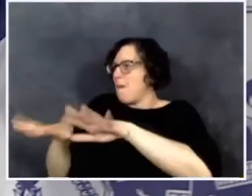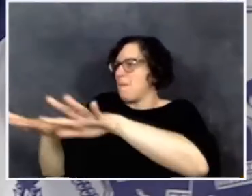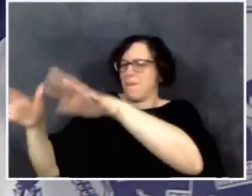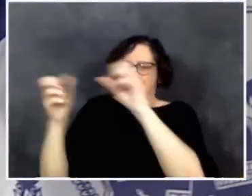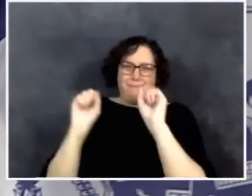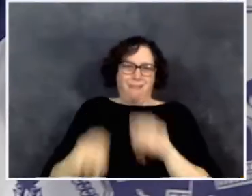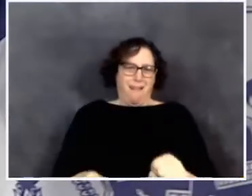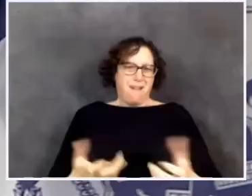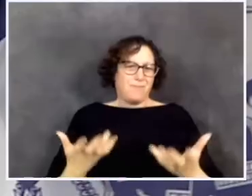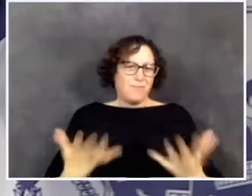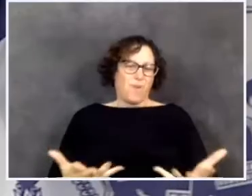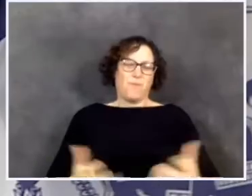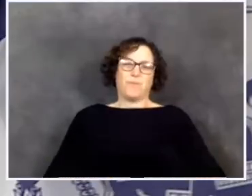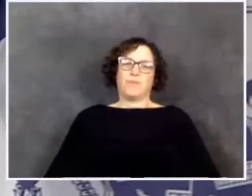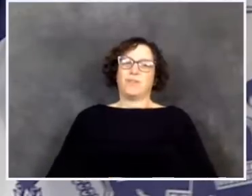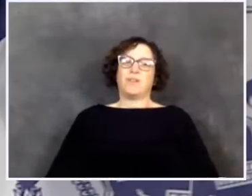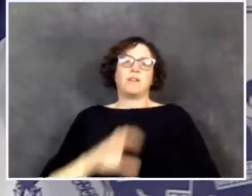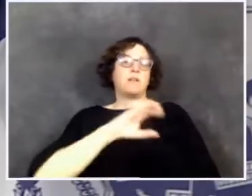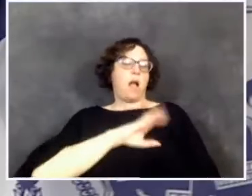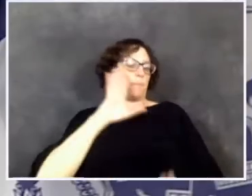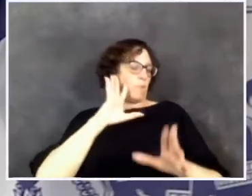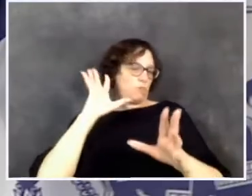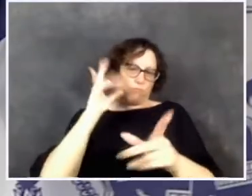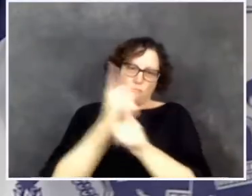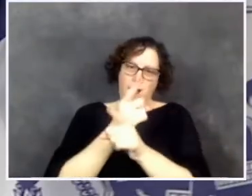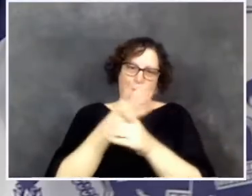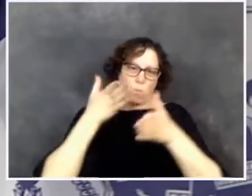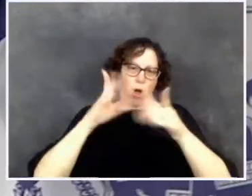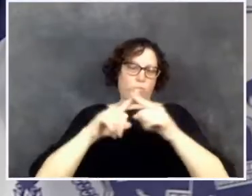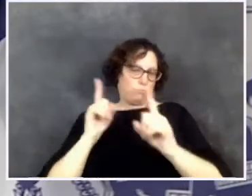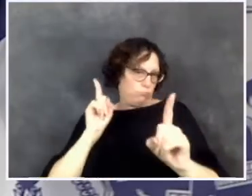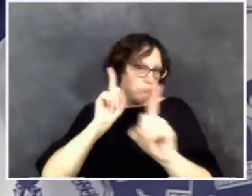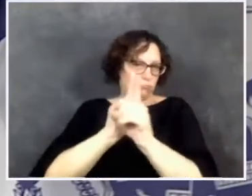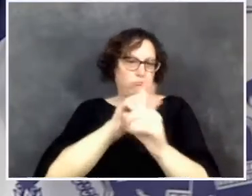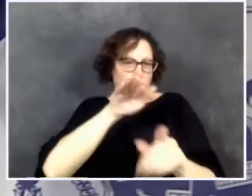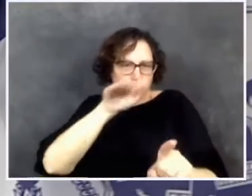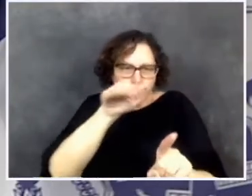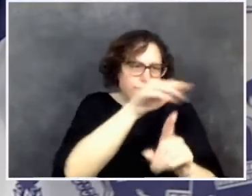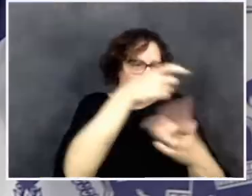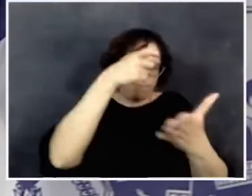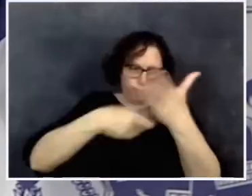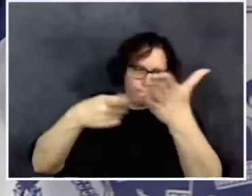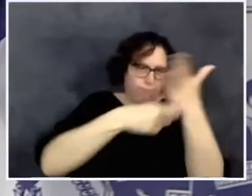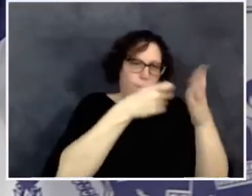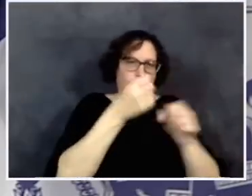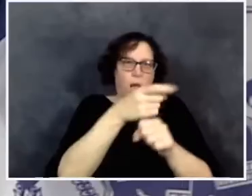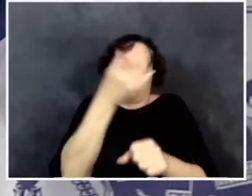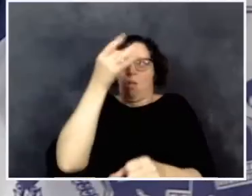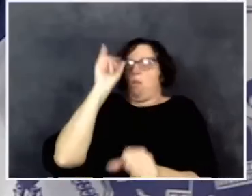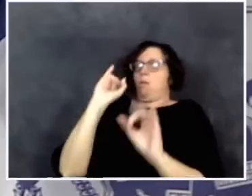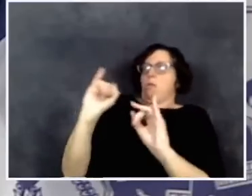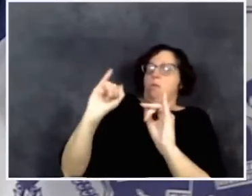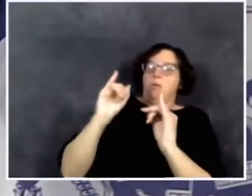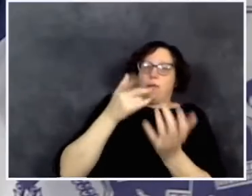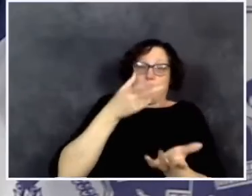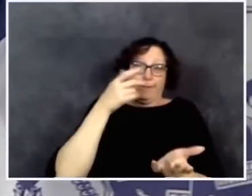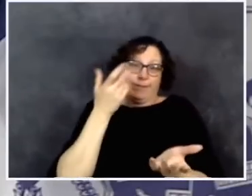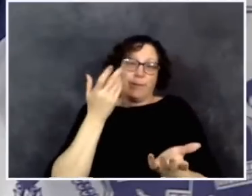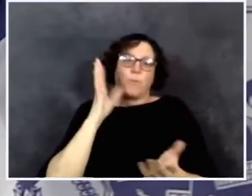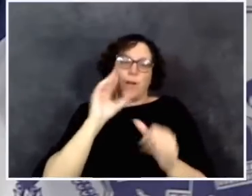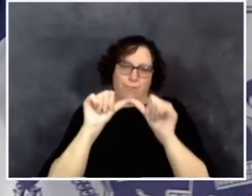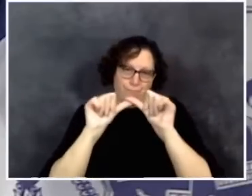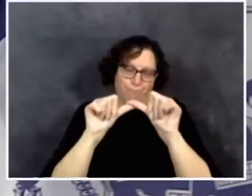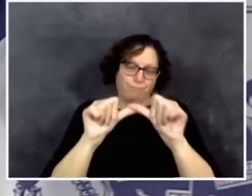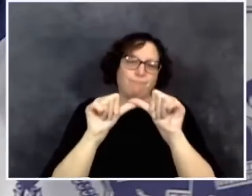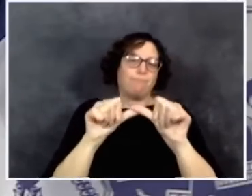the right thing to break it up. We're going to keep breaking those things up. If people need to get summonses to get the message, we'll do it. And remember